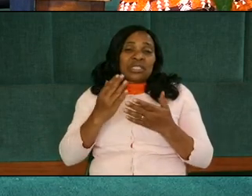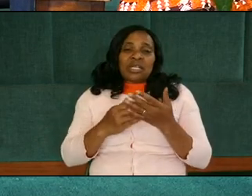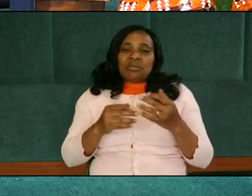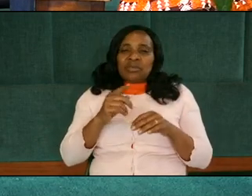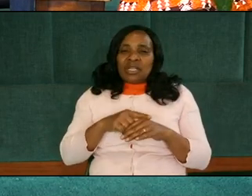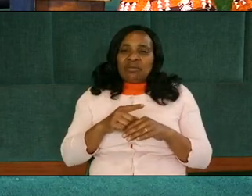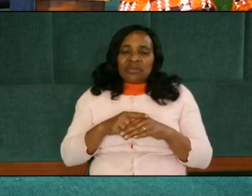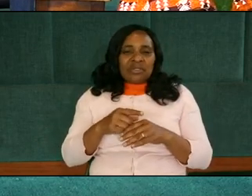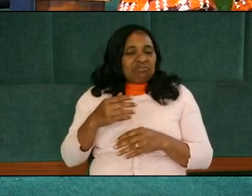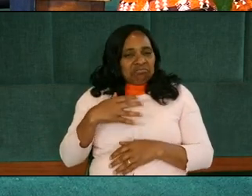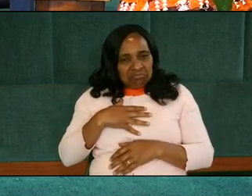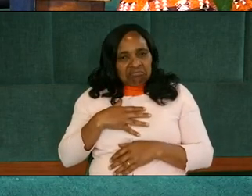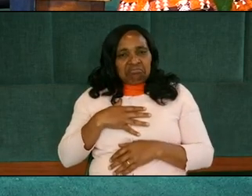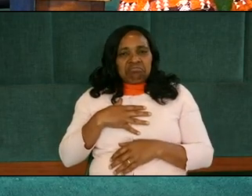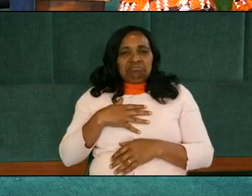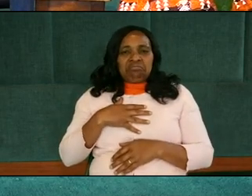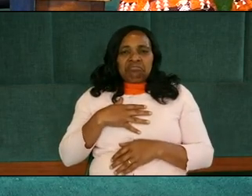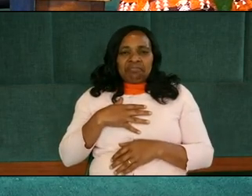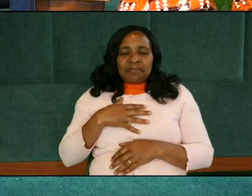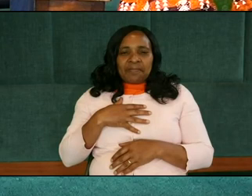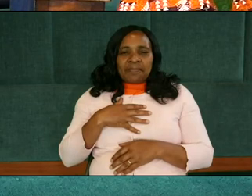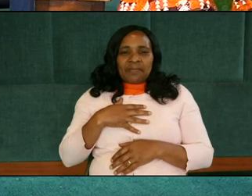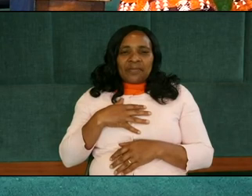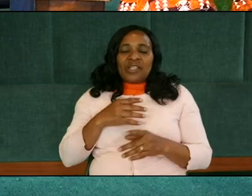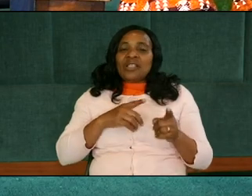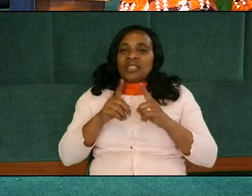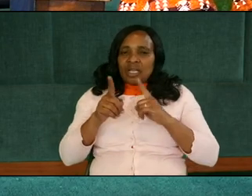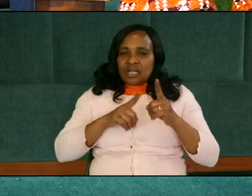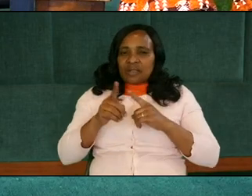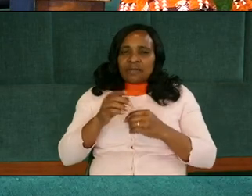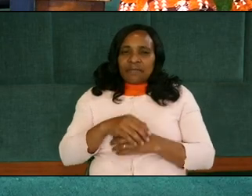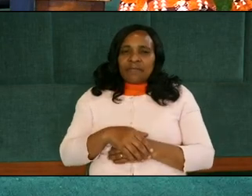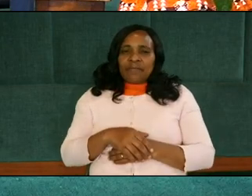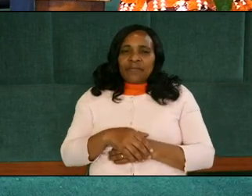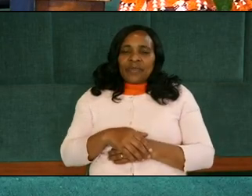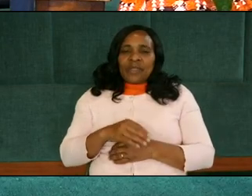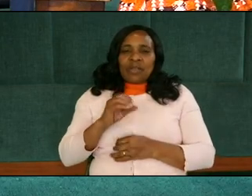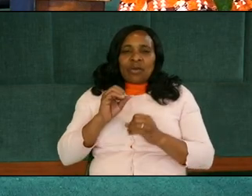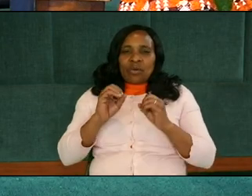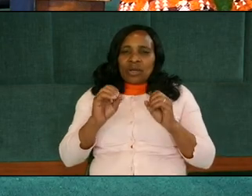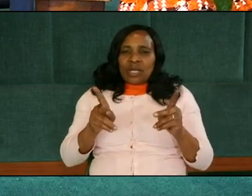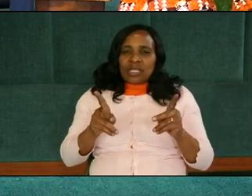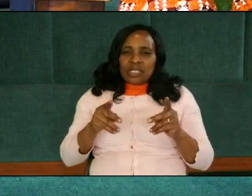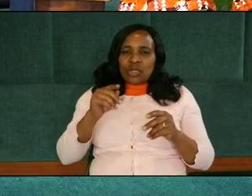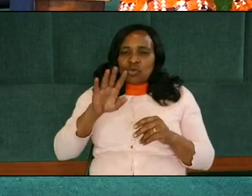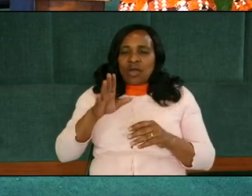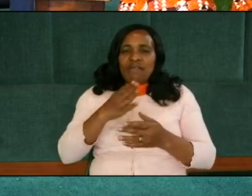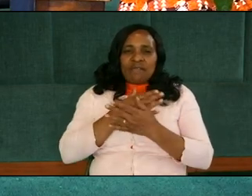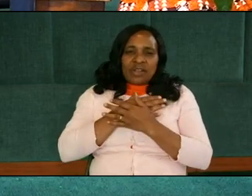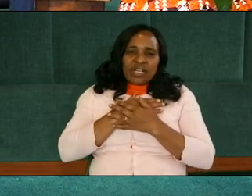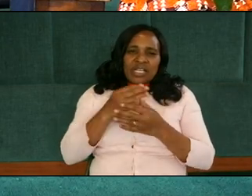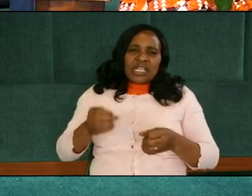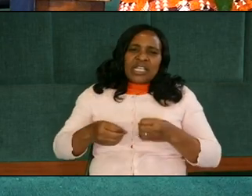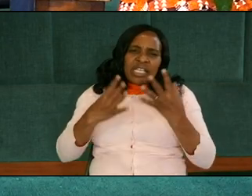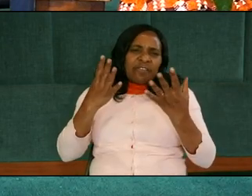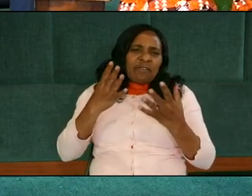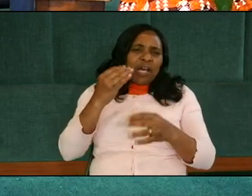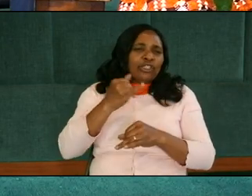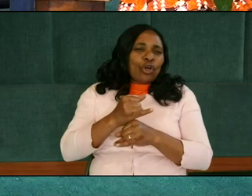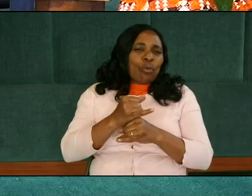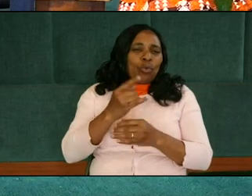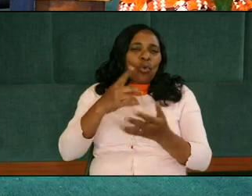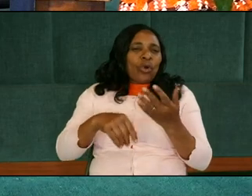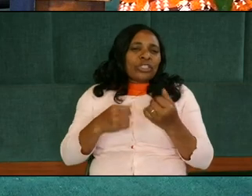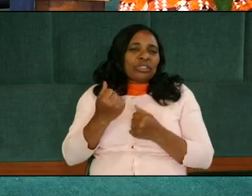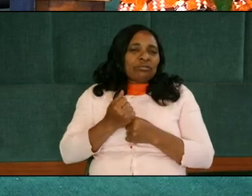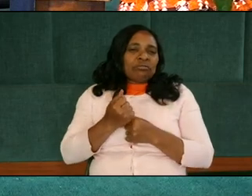weh. Just, wow, it's a journey. All right, if your friends graded the test, what grade do you think they would give